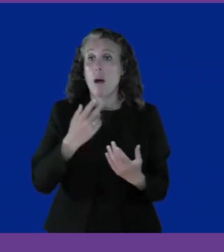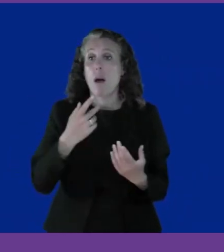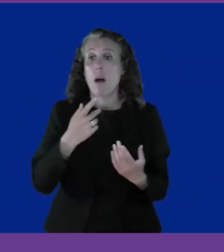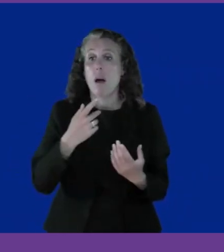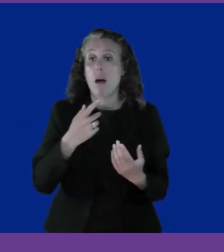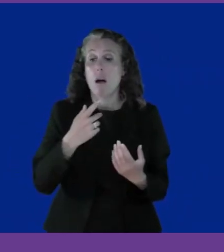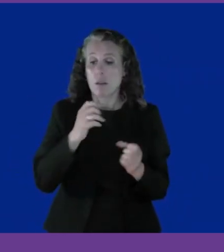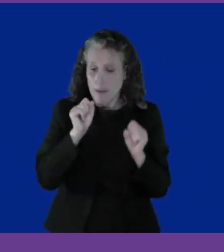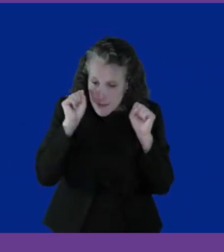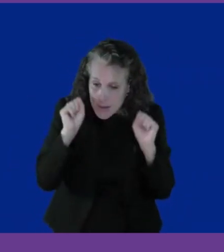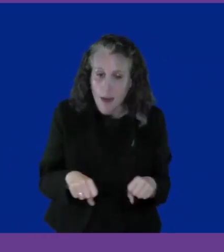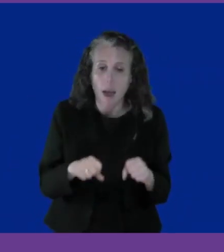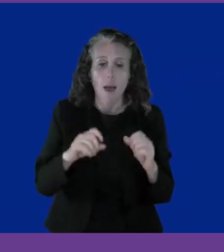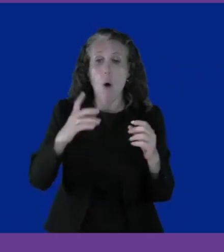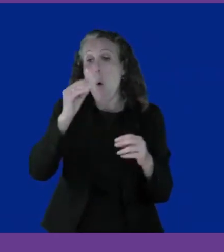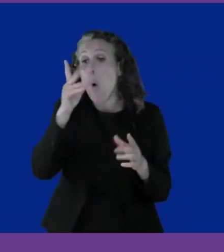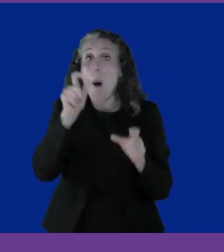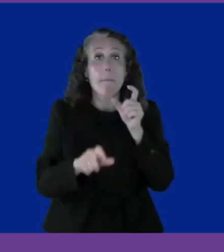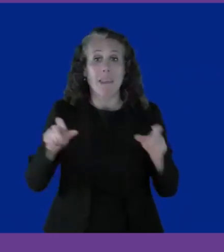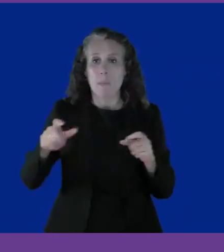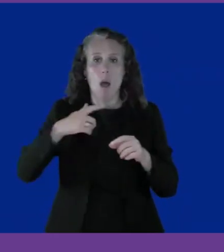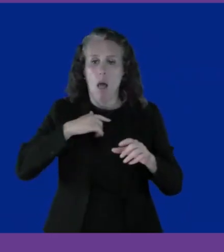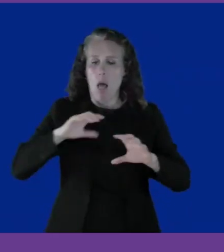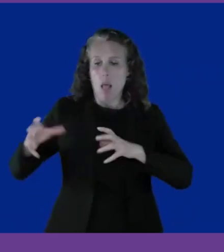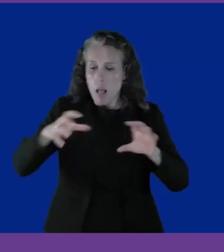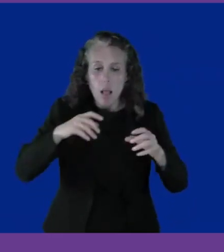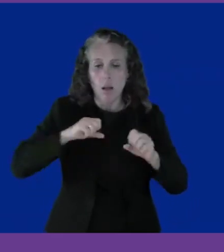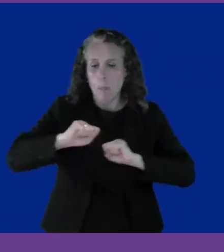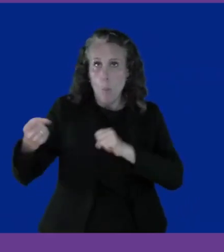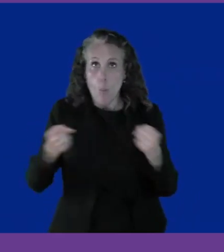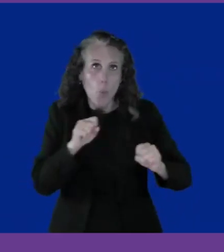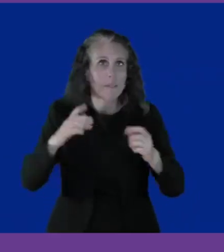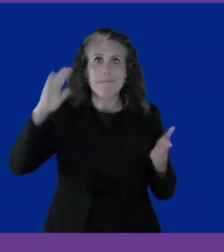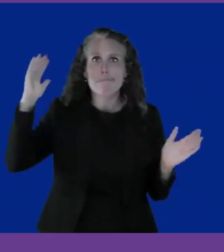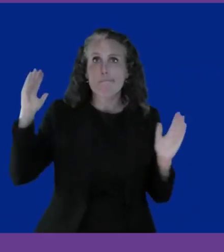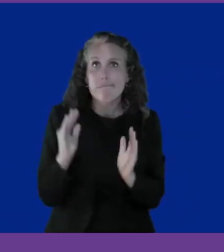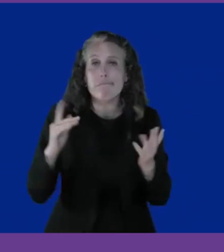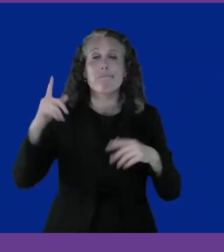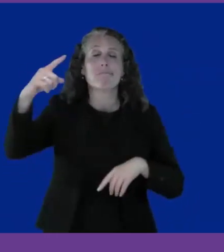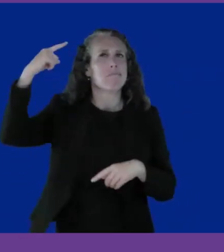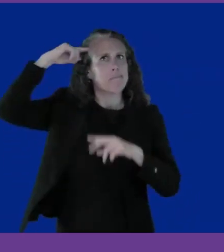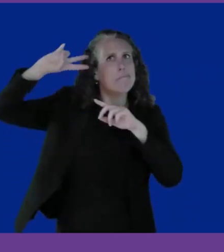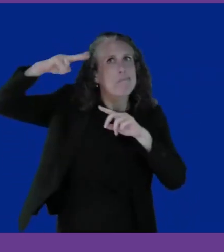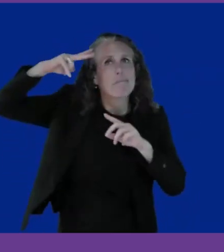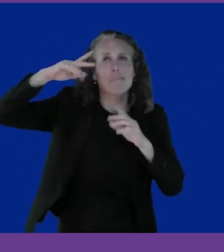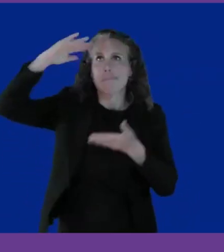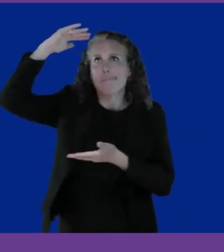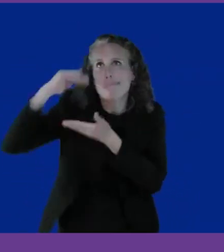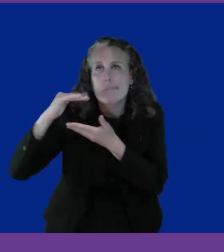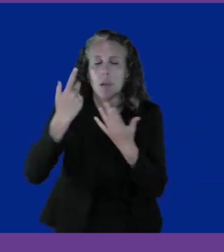reach, with dexterity issues, with cognitive abilities, be able, and so